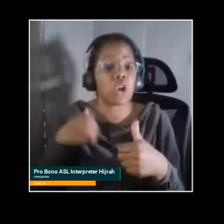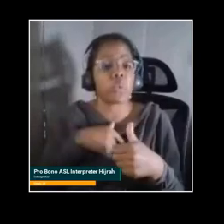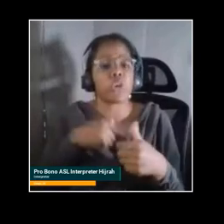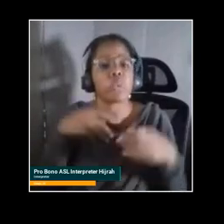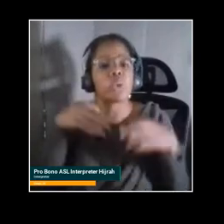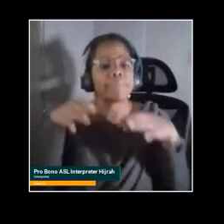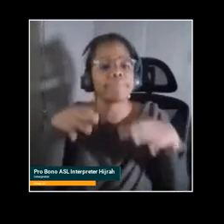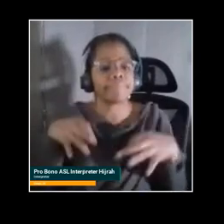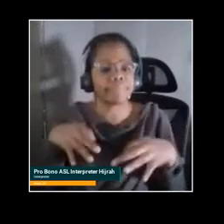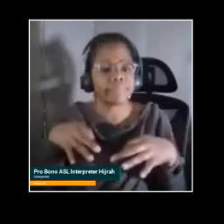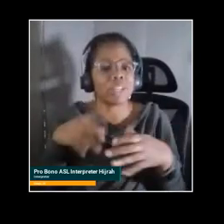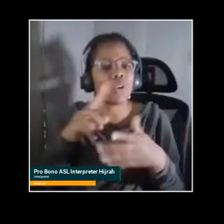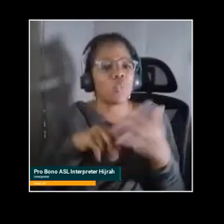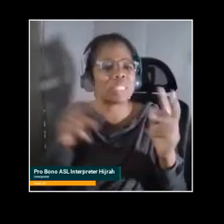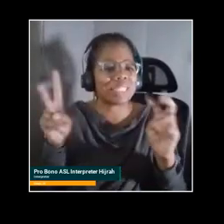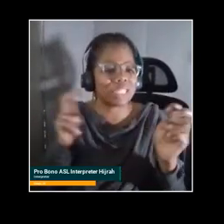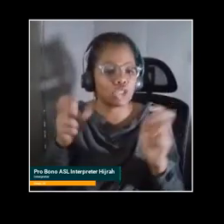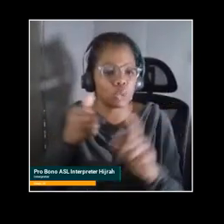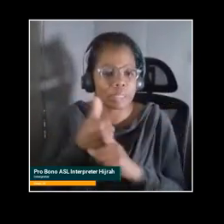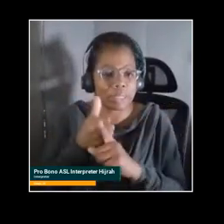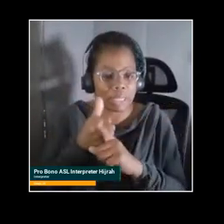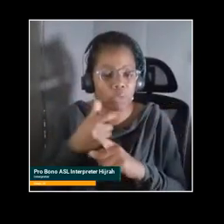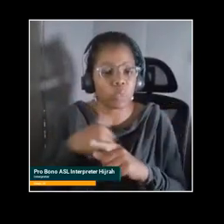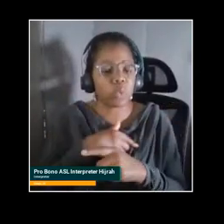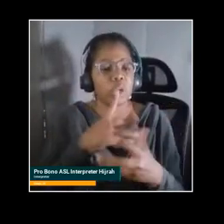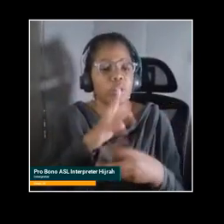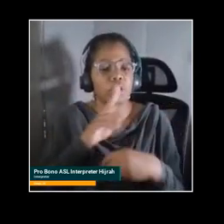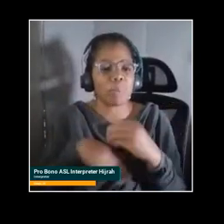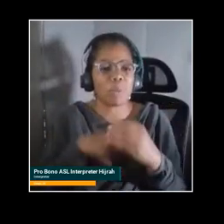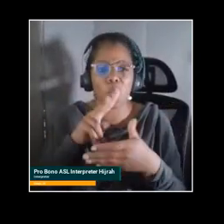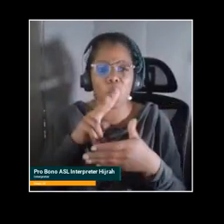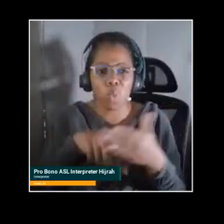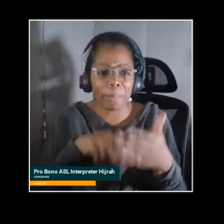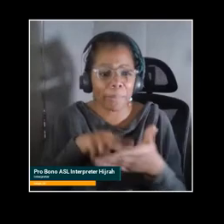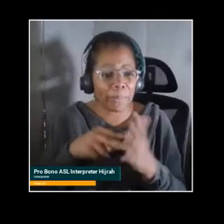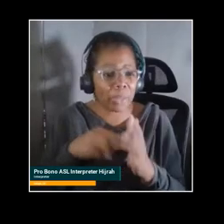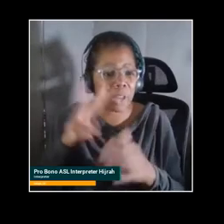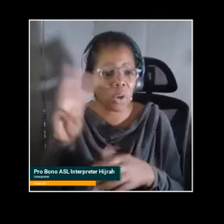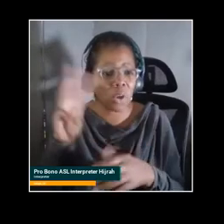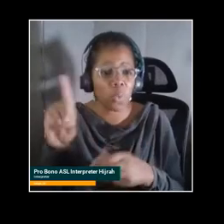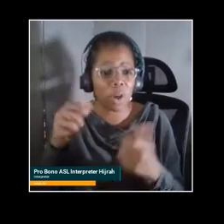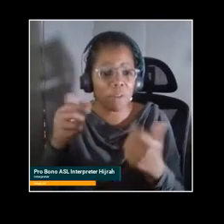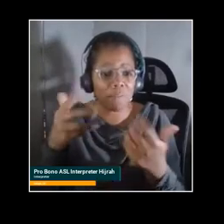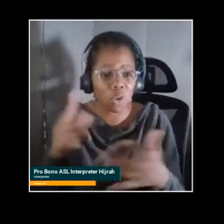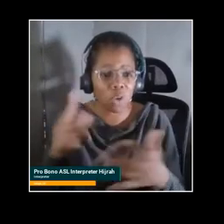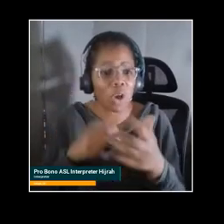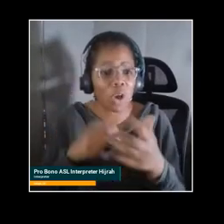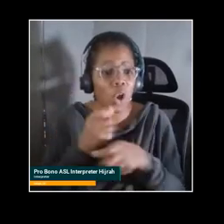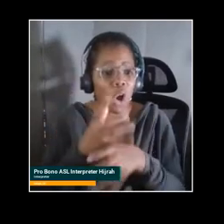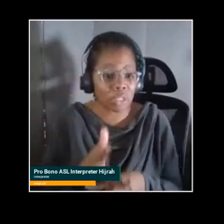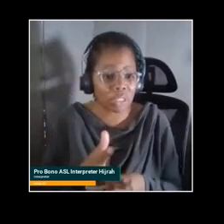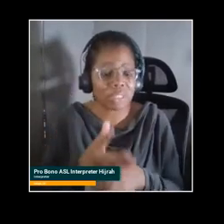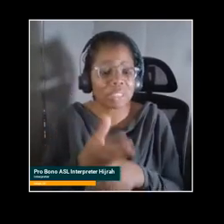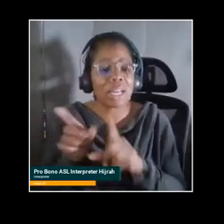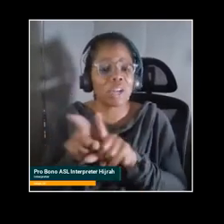the issue itself. So we are talking about what is wildfire and what causes wildfire, and